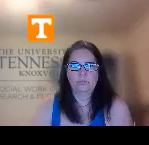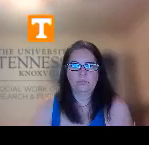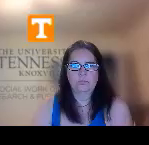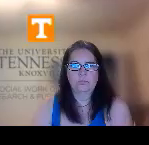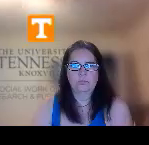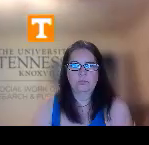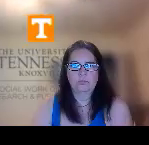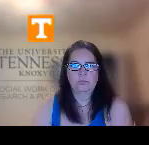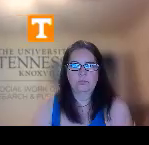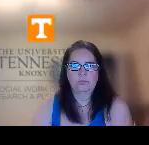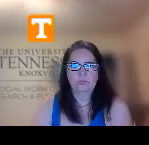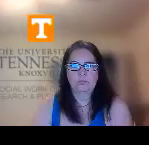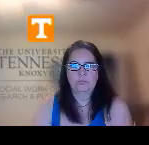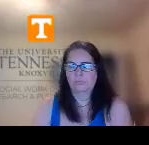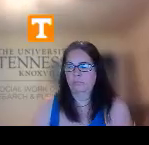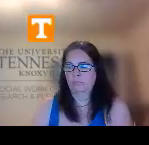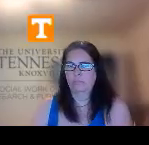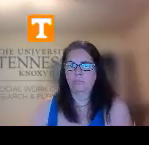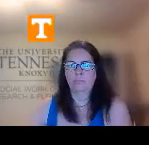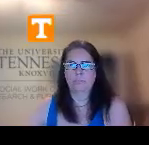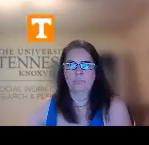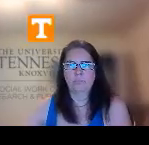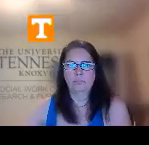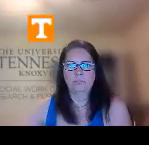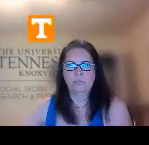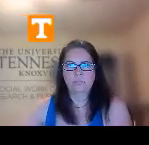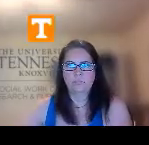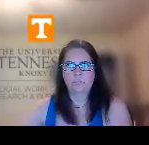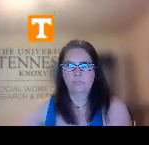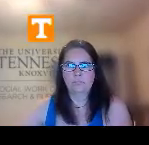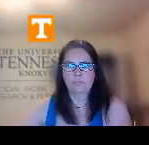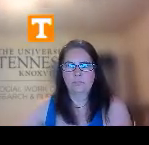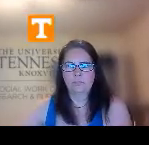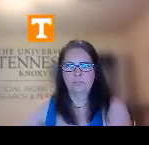there was a way that I'm sorry.